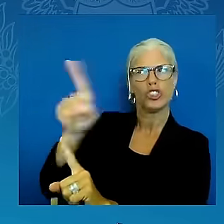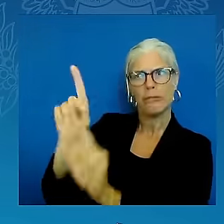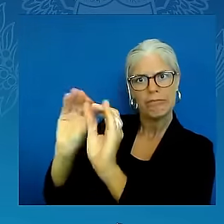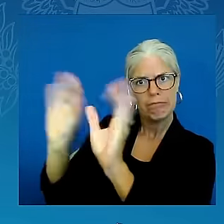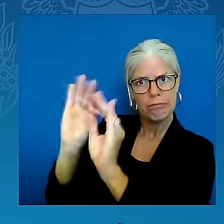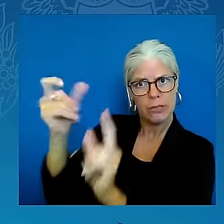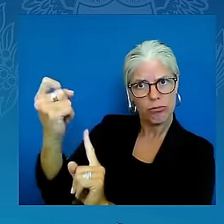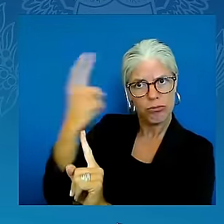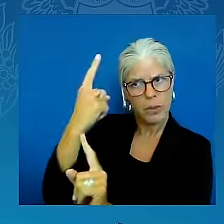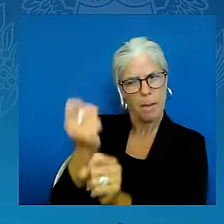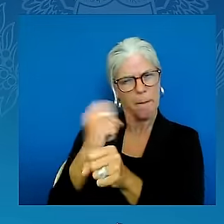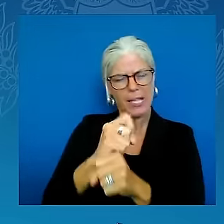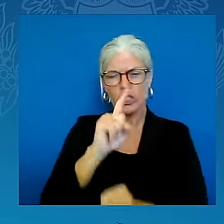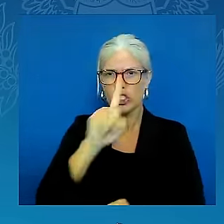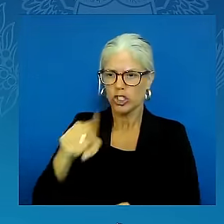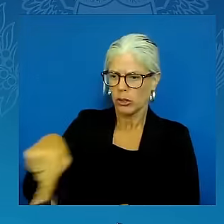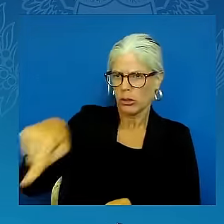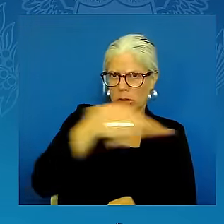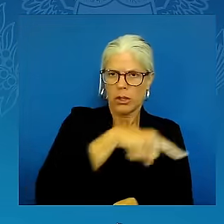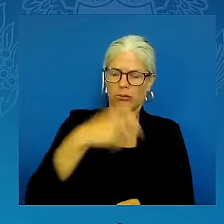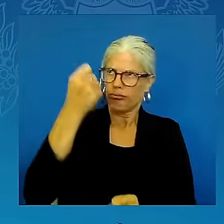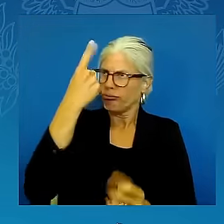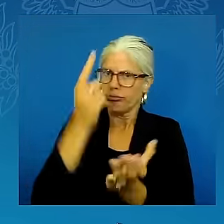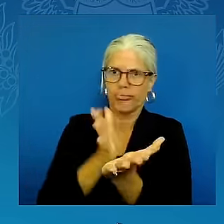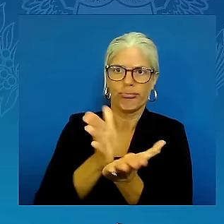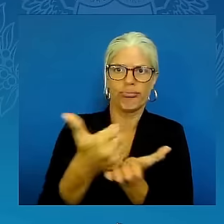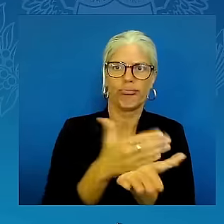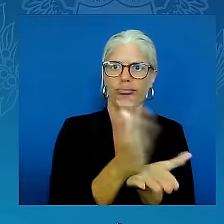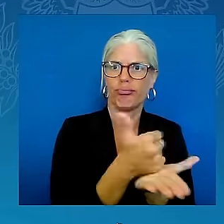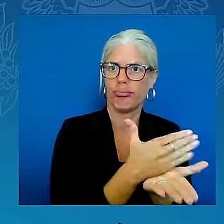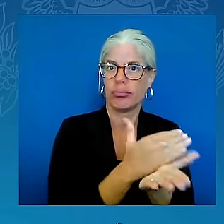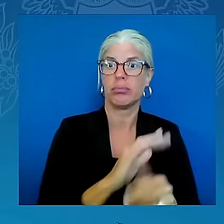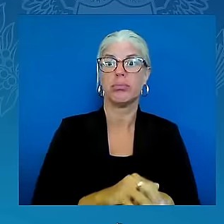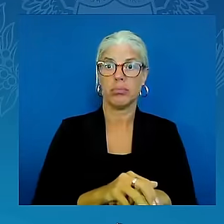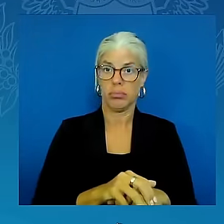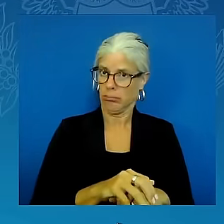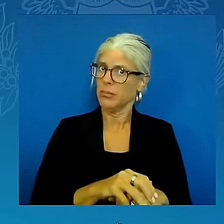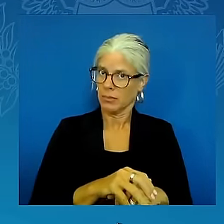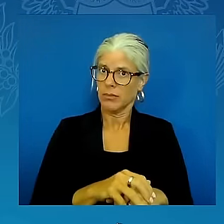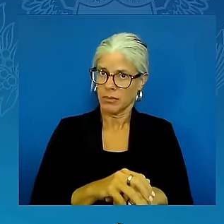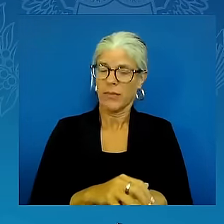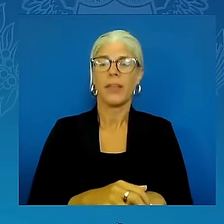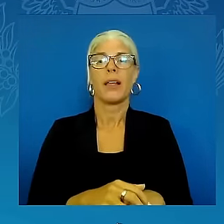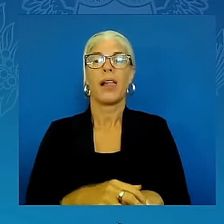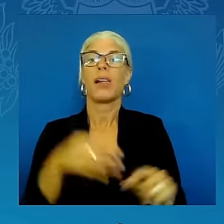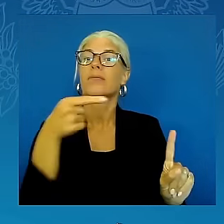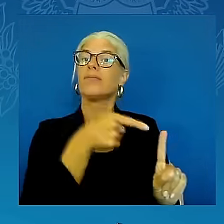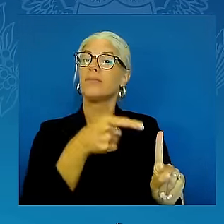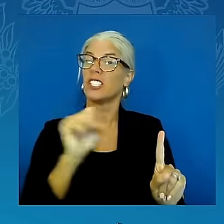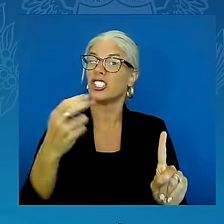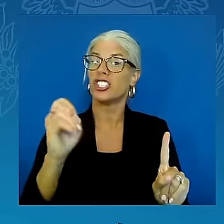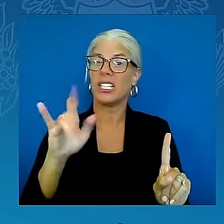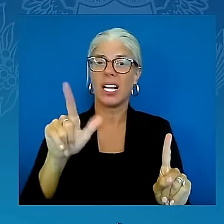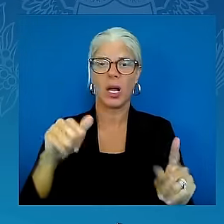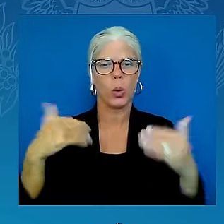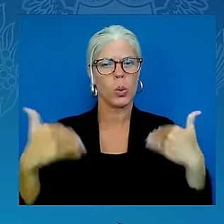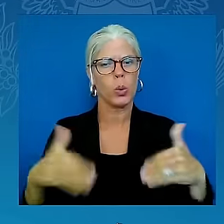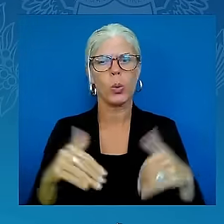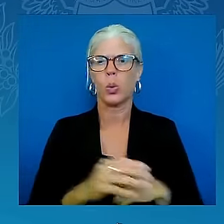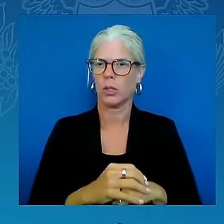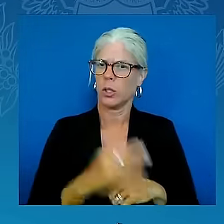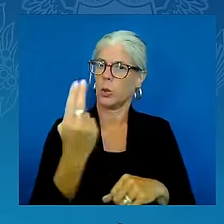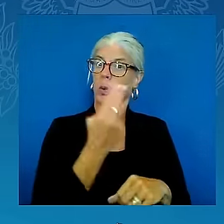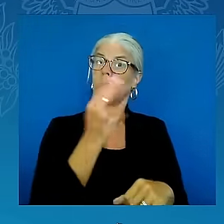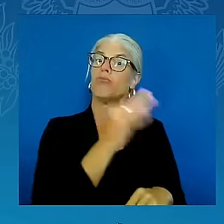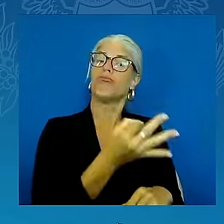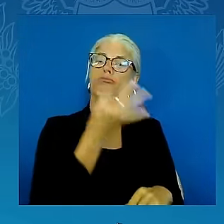served. To know her was to marvel at her mastery of the legislative process.